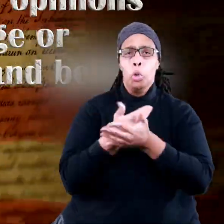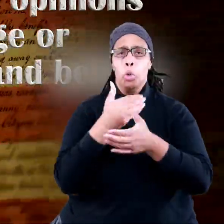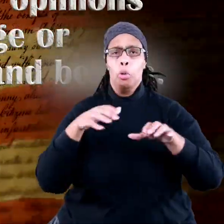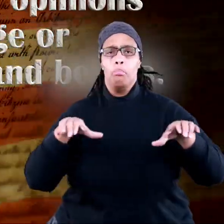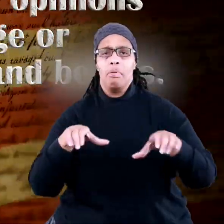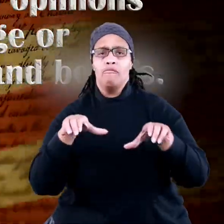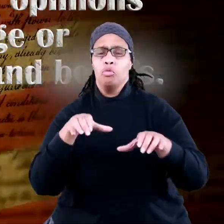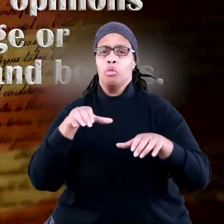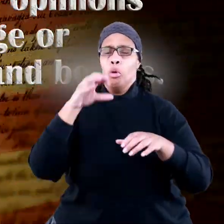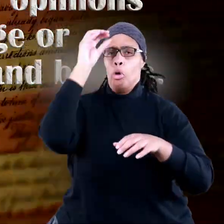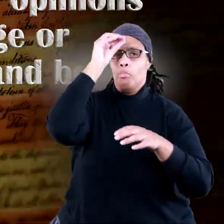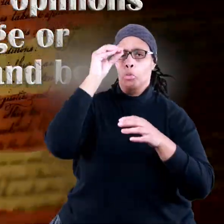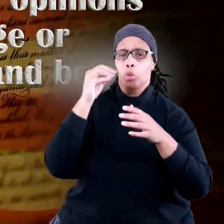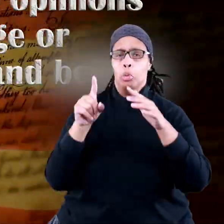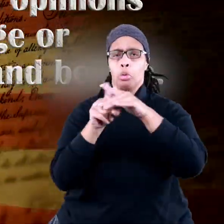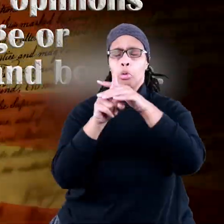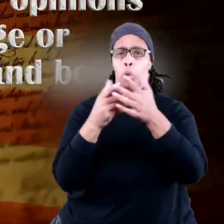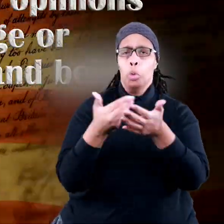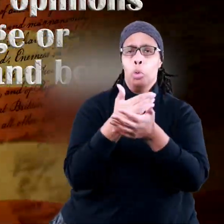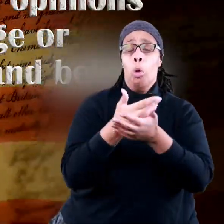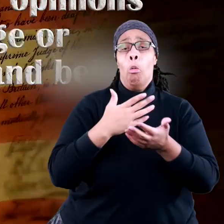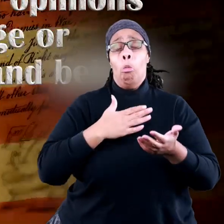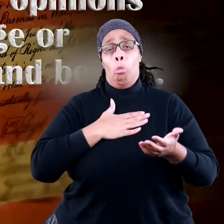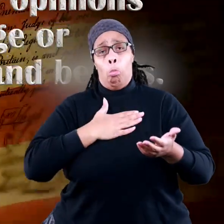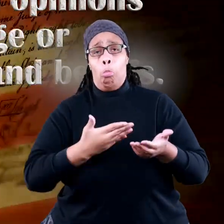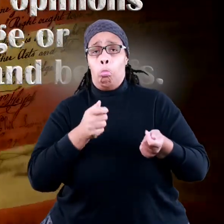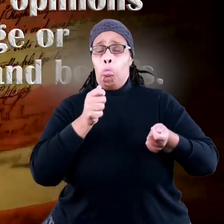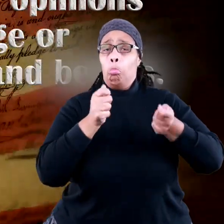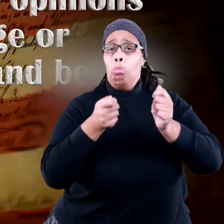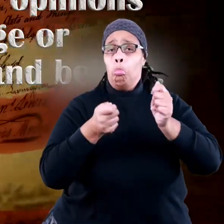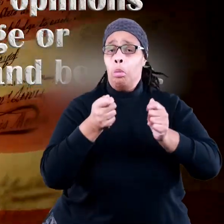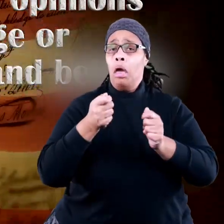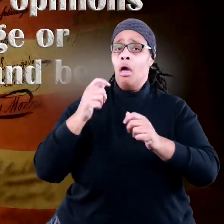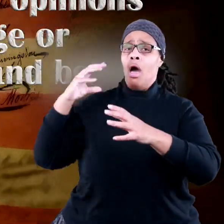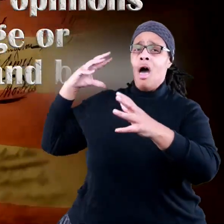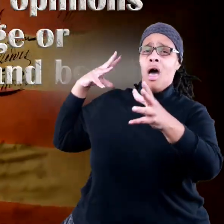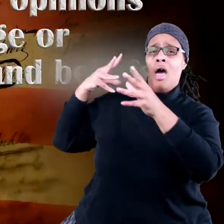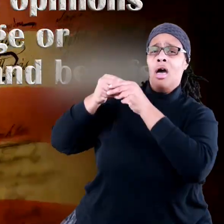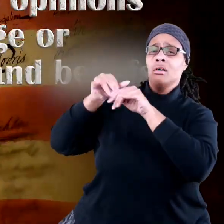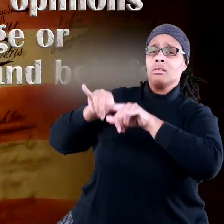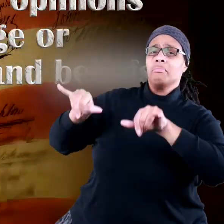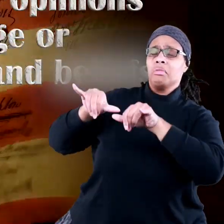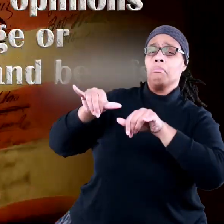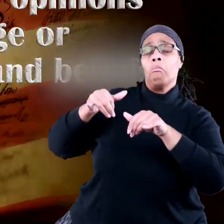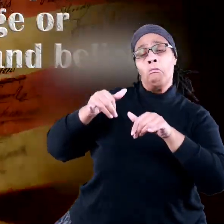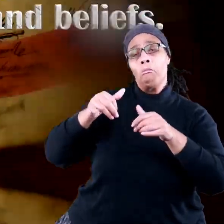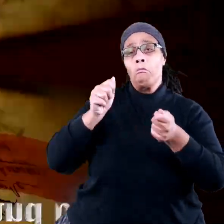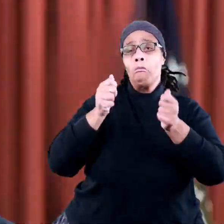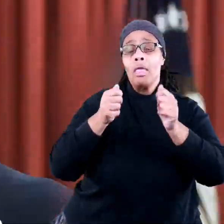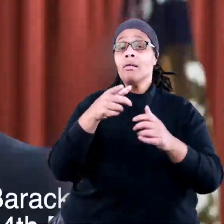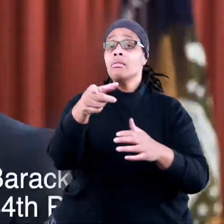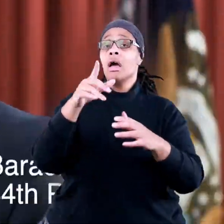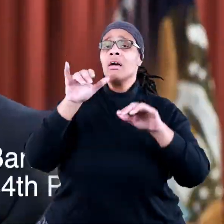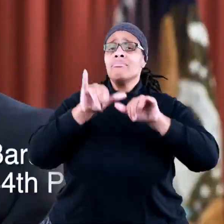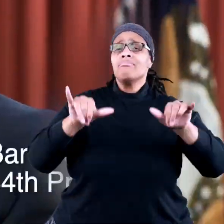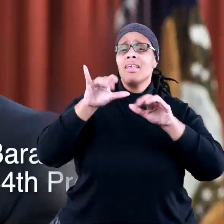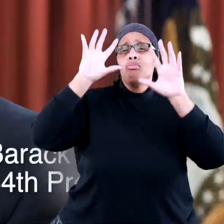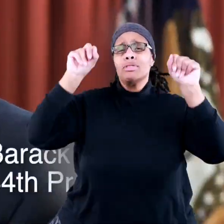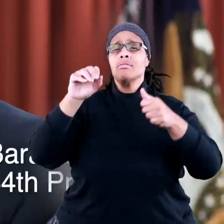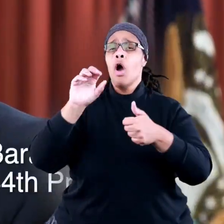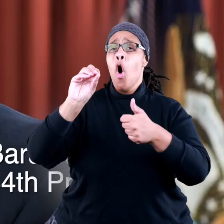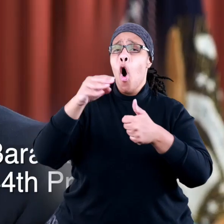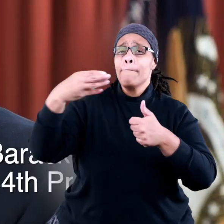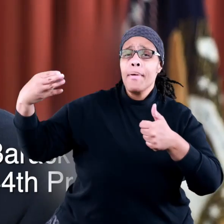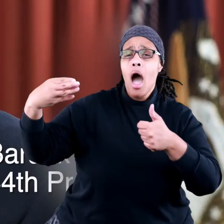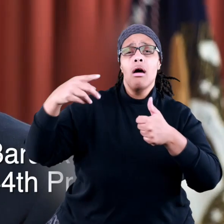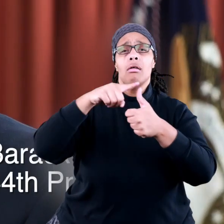behaviors and opinions and is willing to change or question traditional values and beliefs. Well-known Democratic presidents have